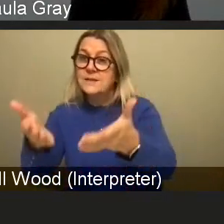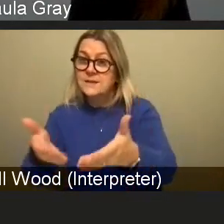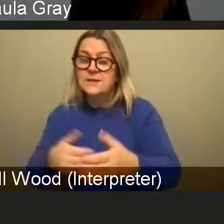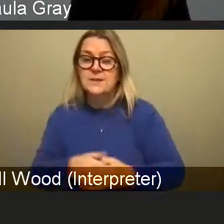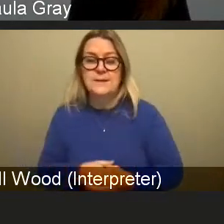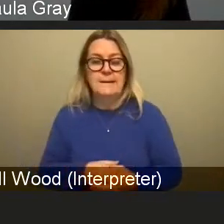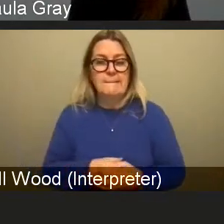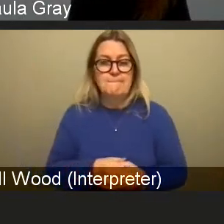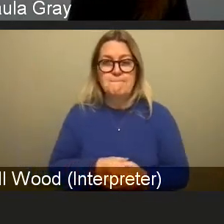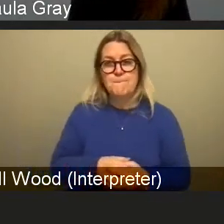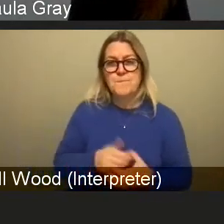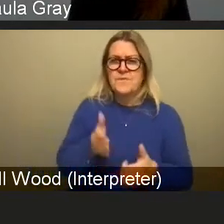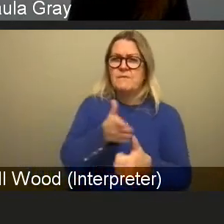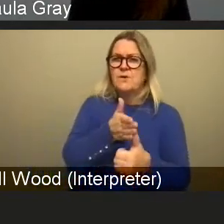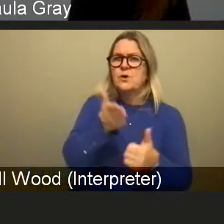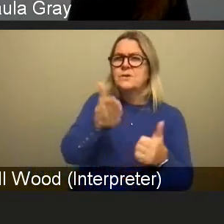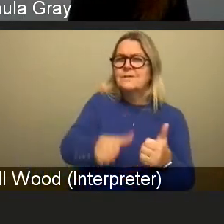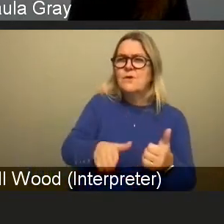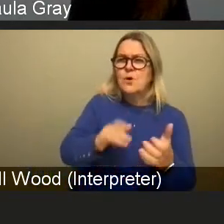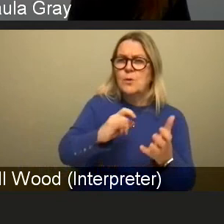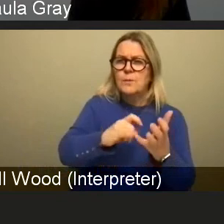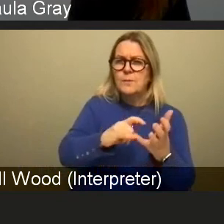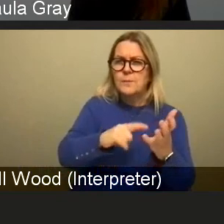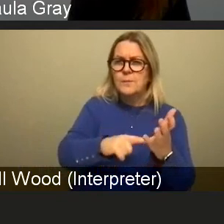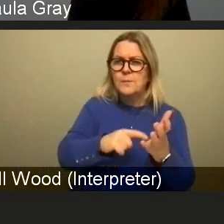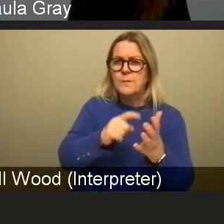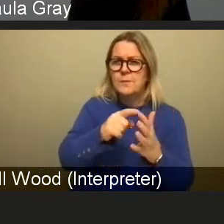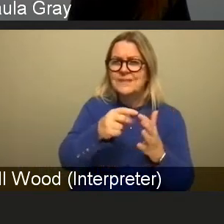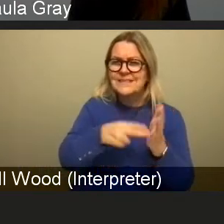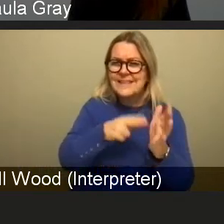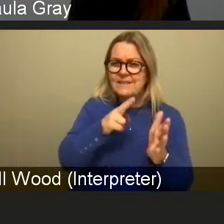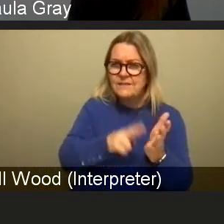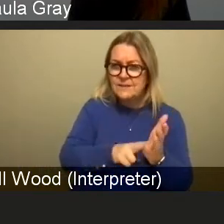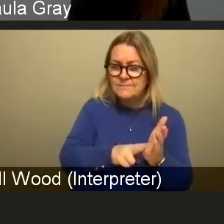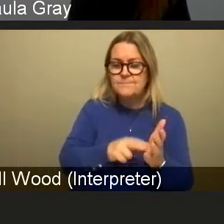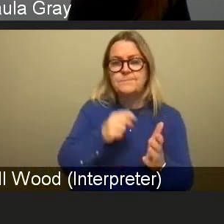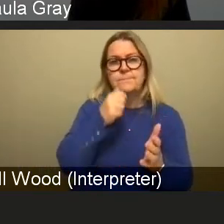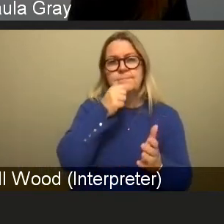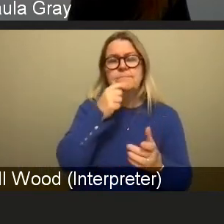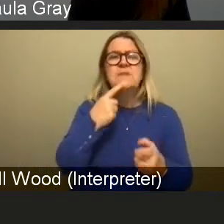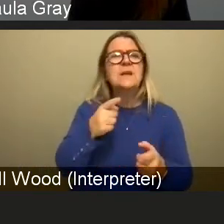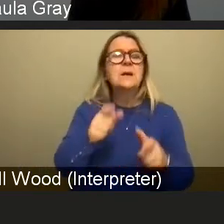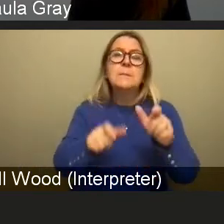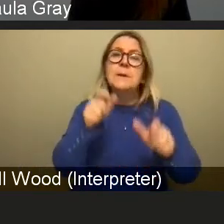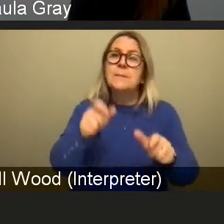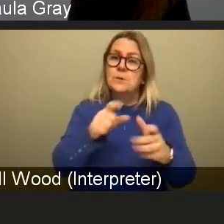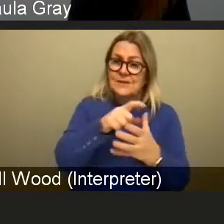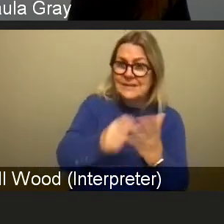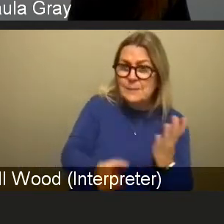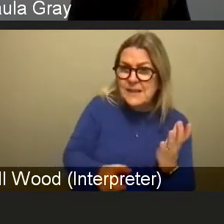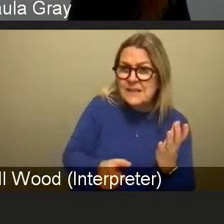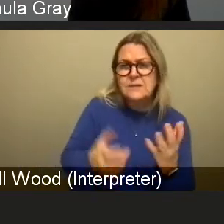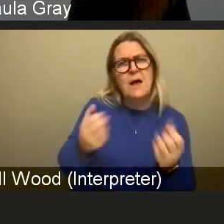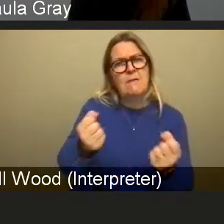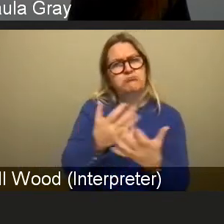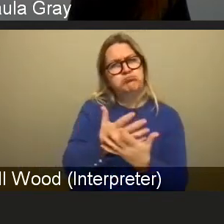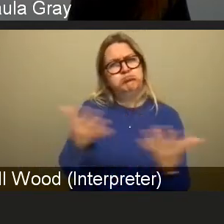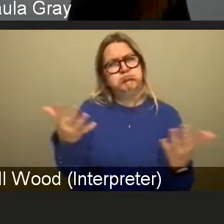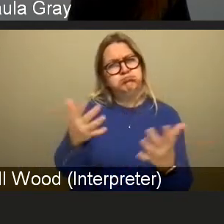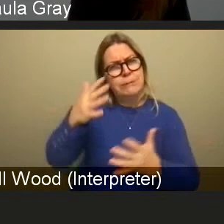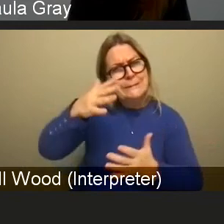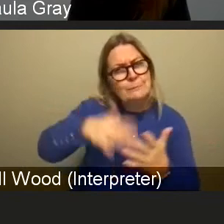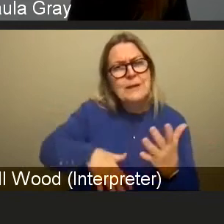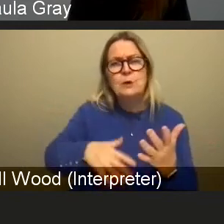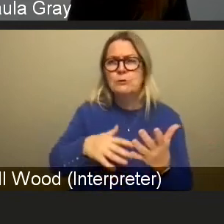have is from Stephen McMurray, who says, people with disabilities often have a lot of experience, knowledge and